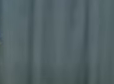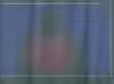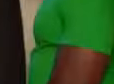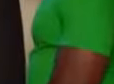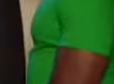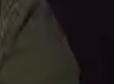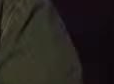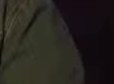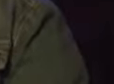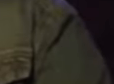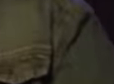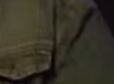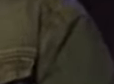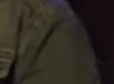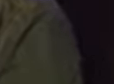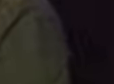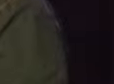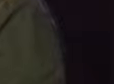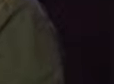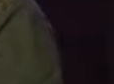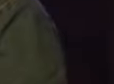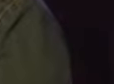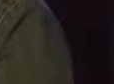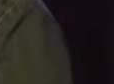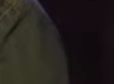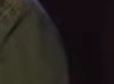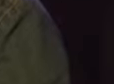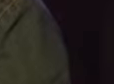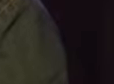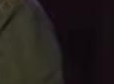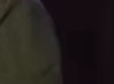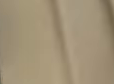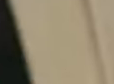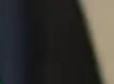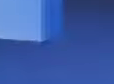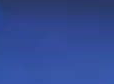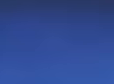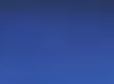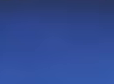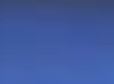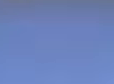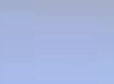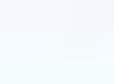Fellow Kenyans. When were you born? Anzaliwa March. You're March, mzee.